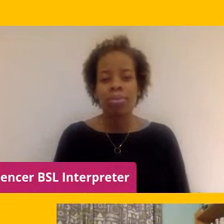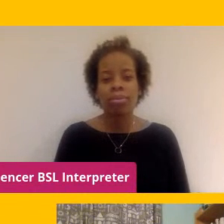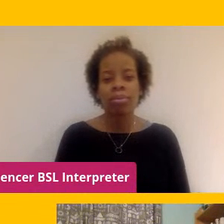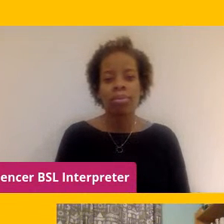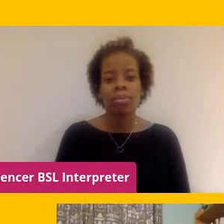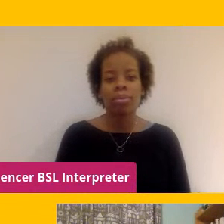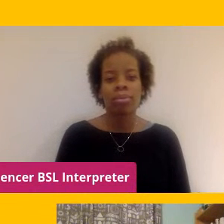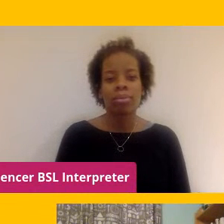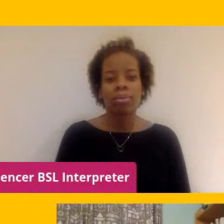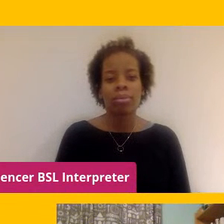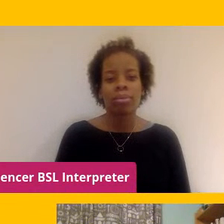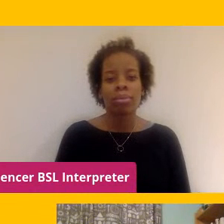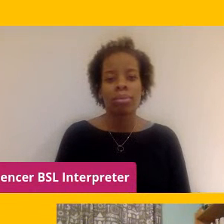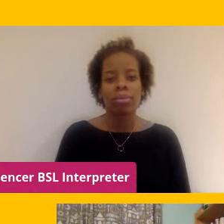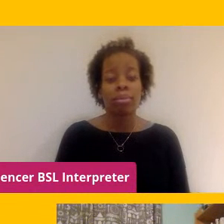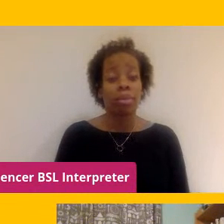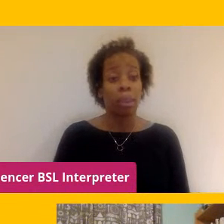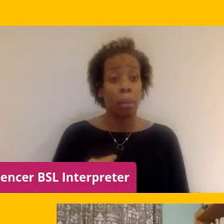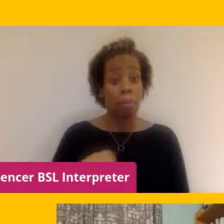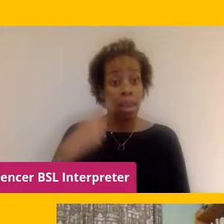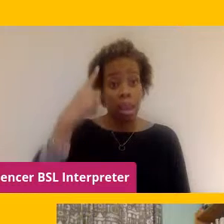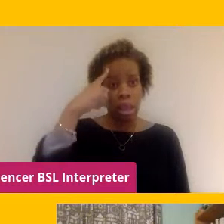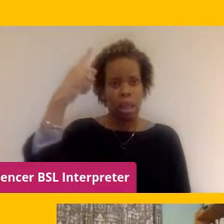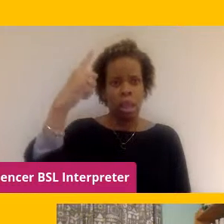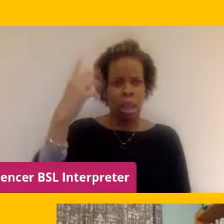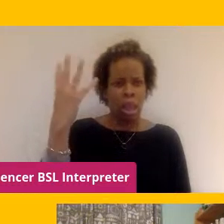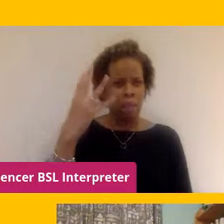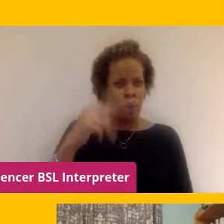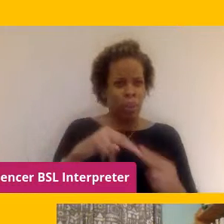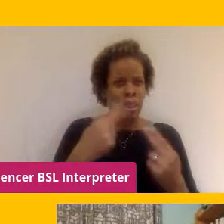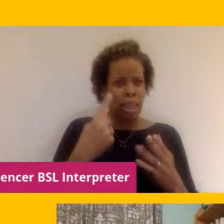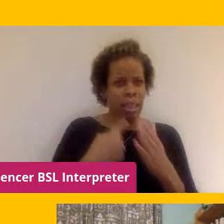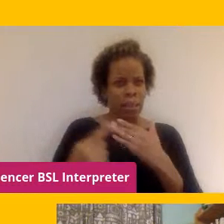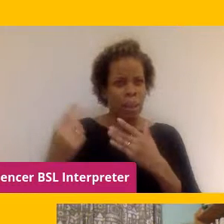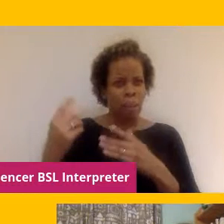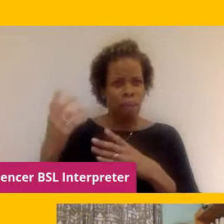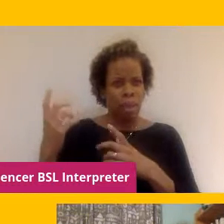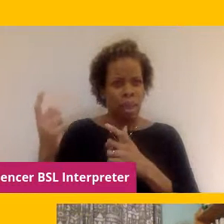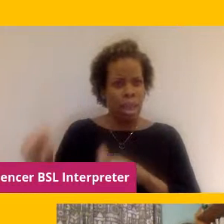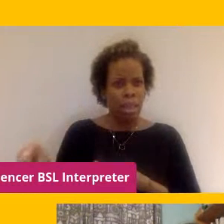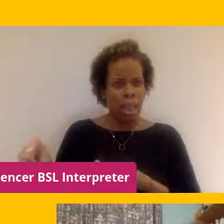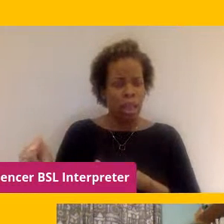I definitely had 14 days self-isolation in my head. I completely missed it.